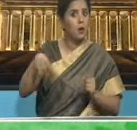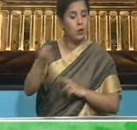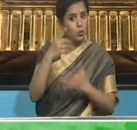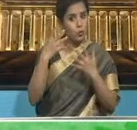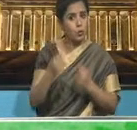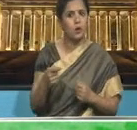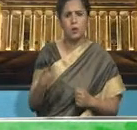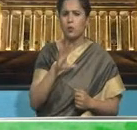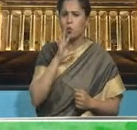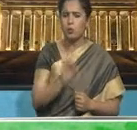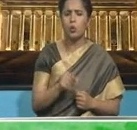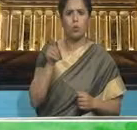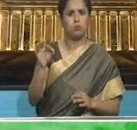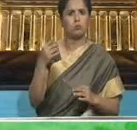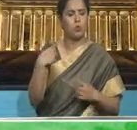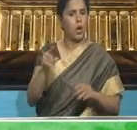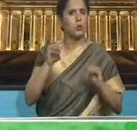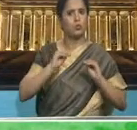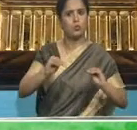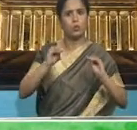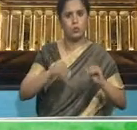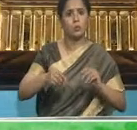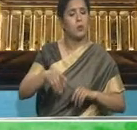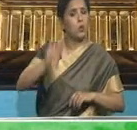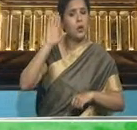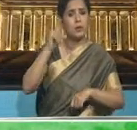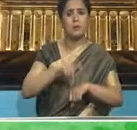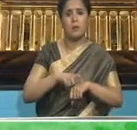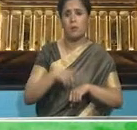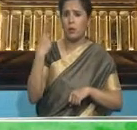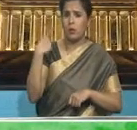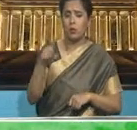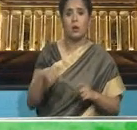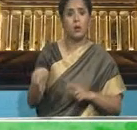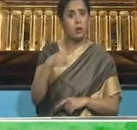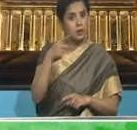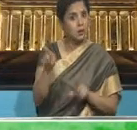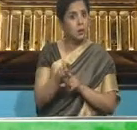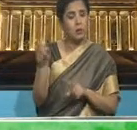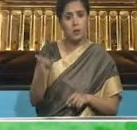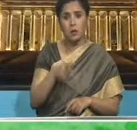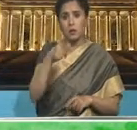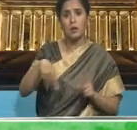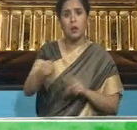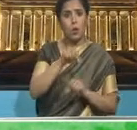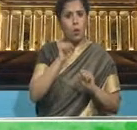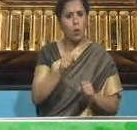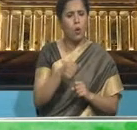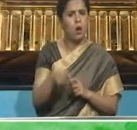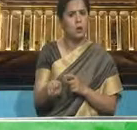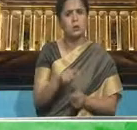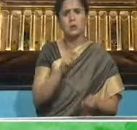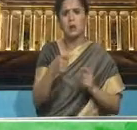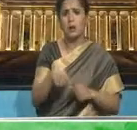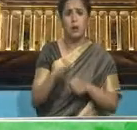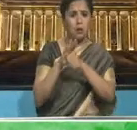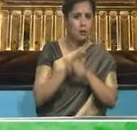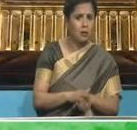a true prophet of our times, as he foresaw the calamities of